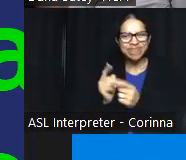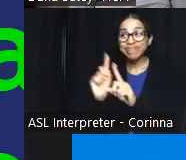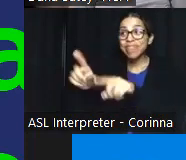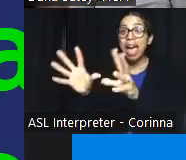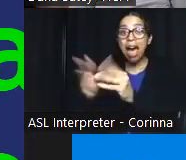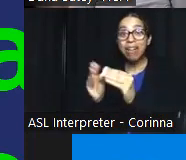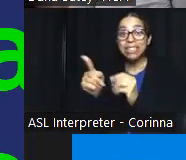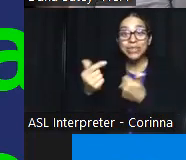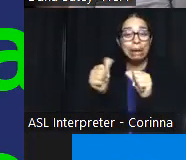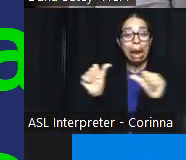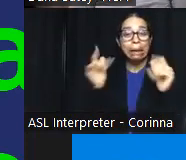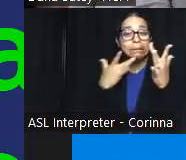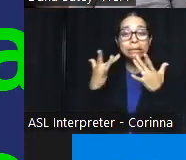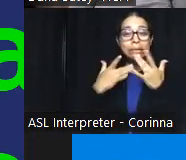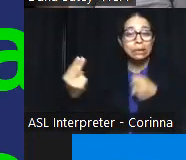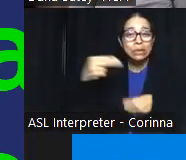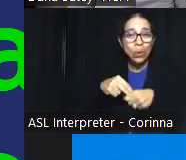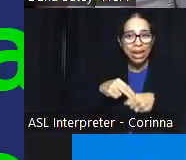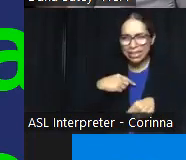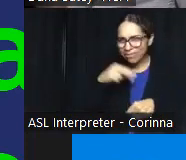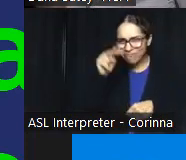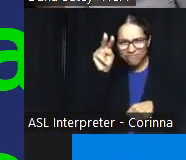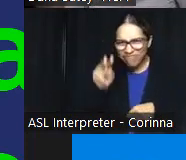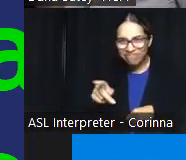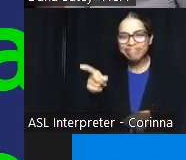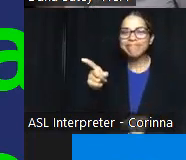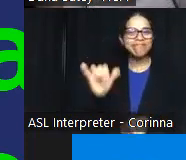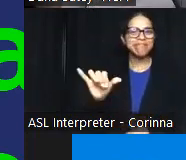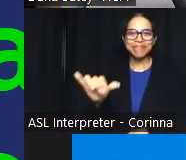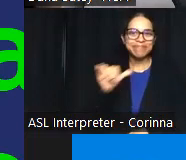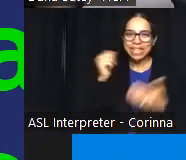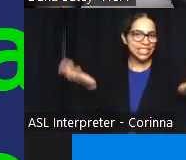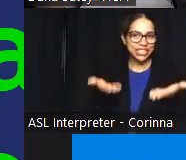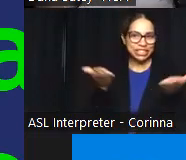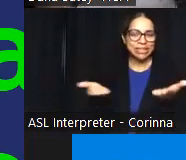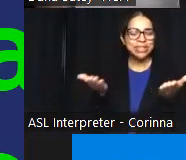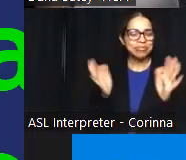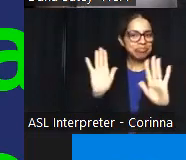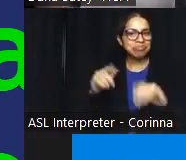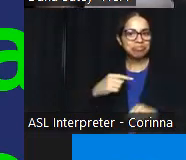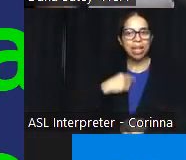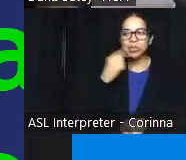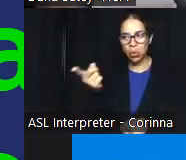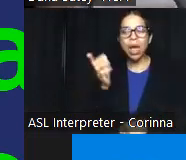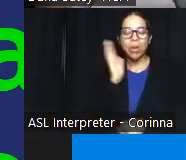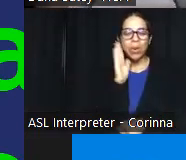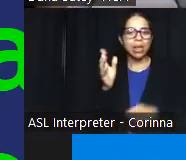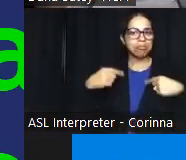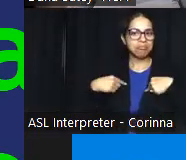join, but I don't think I saw her on. So I told her I would present the information for